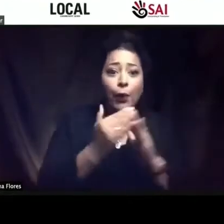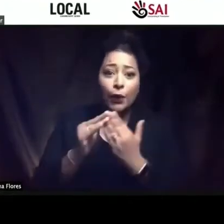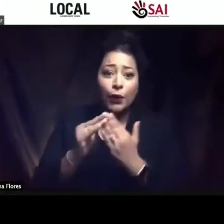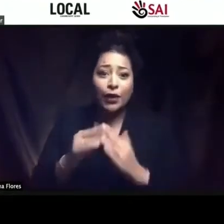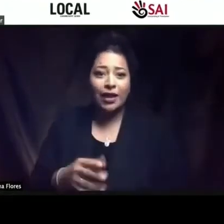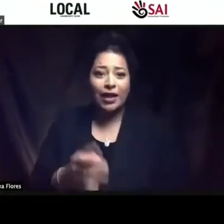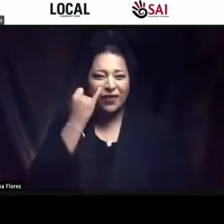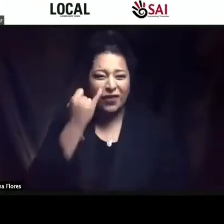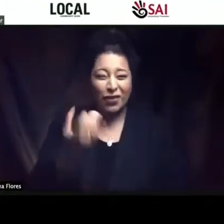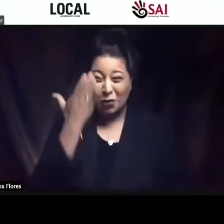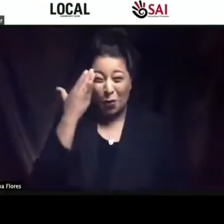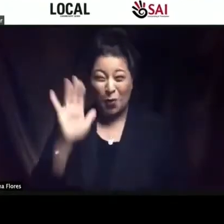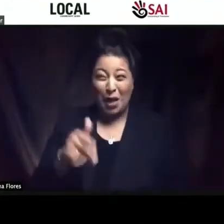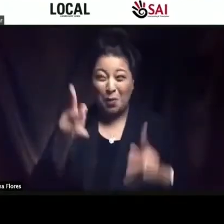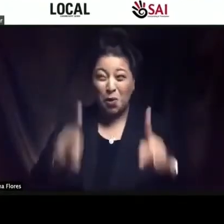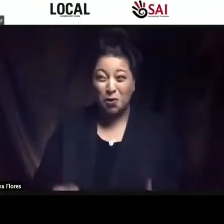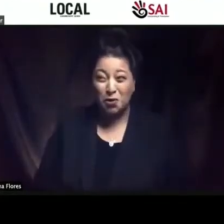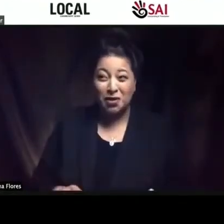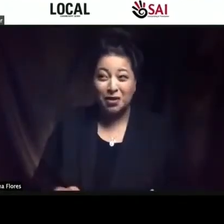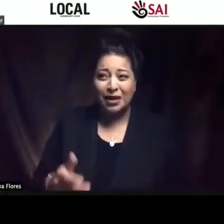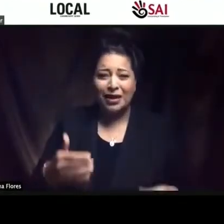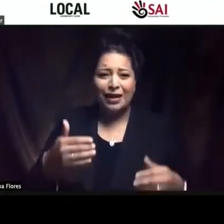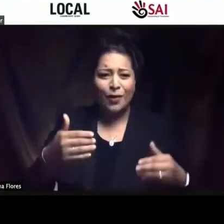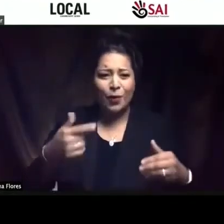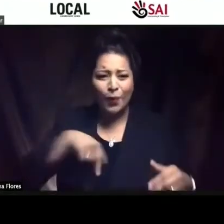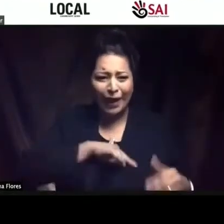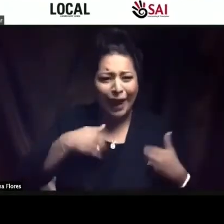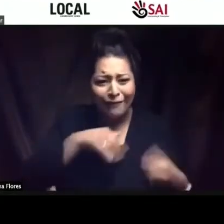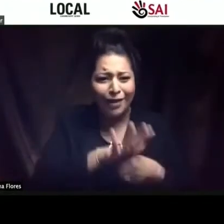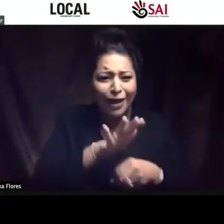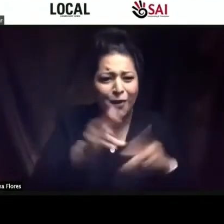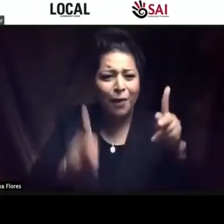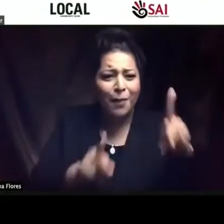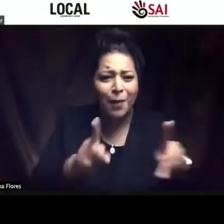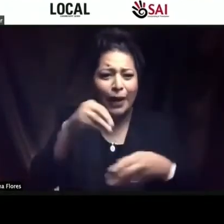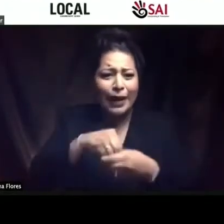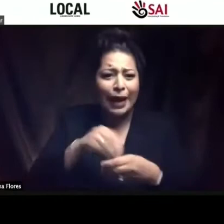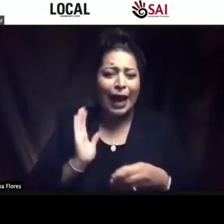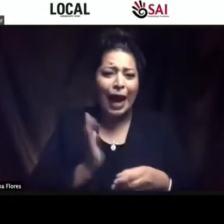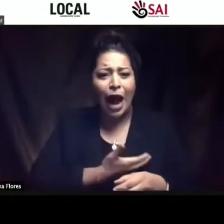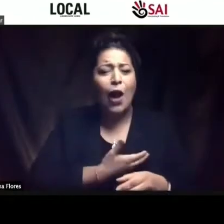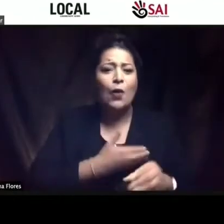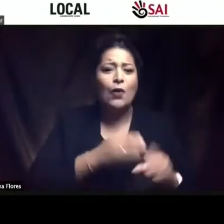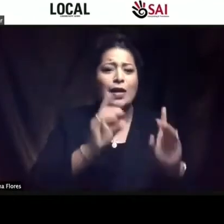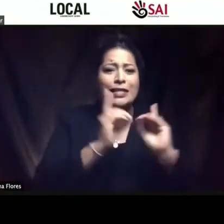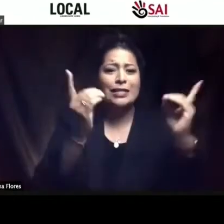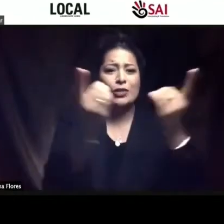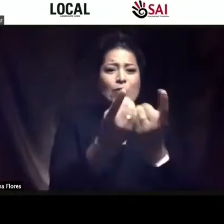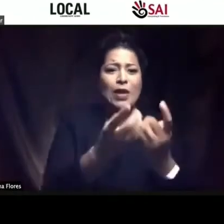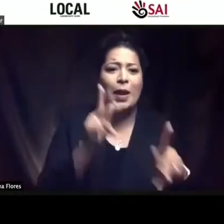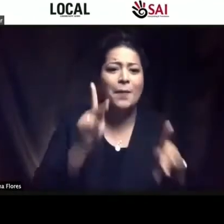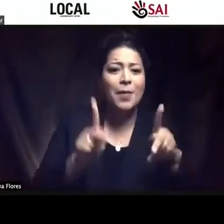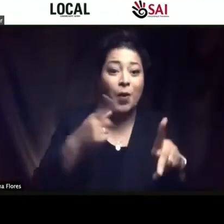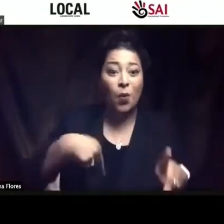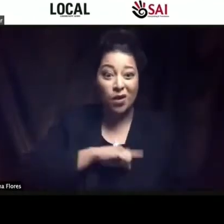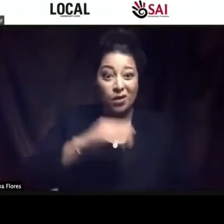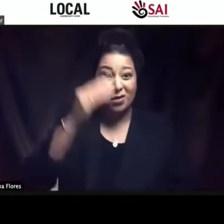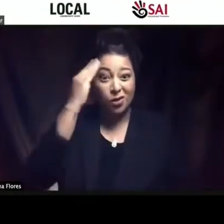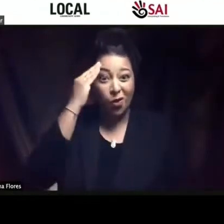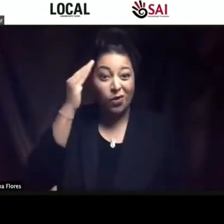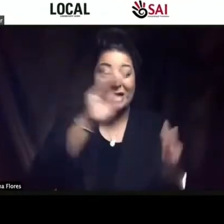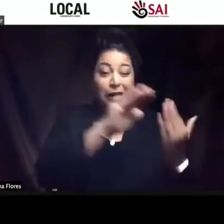particularly know that person, there's enough people in the district, even within our senior saints, even within people that we know have been